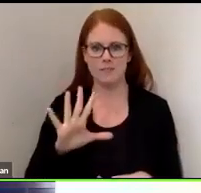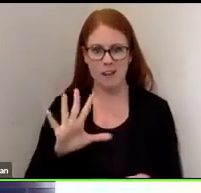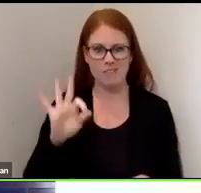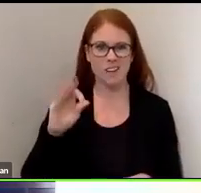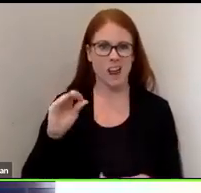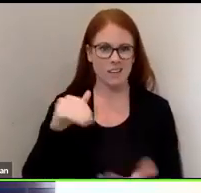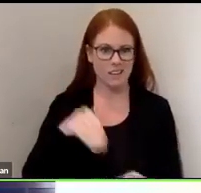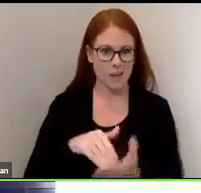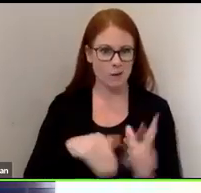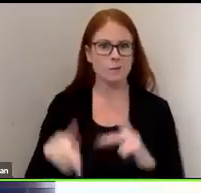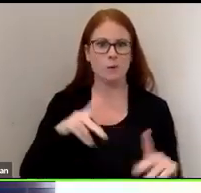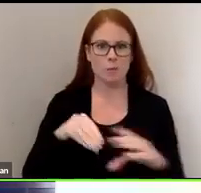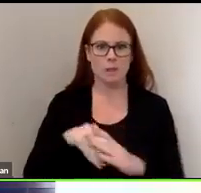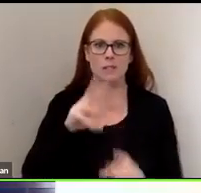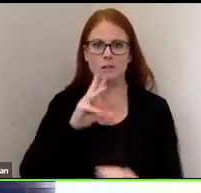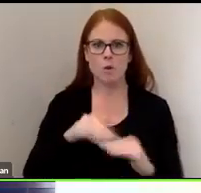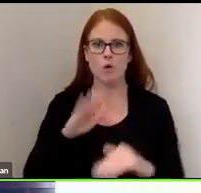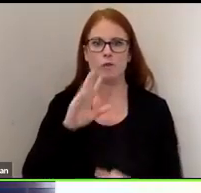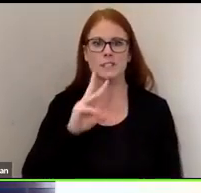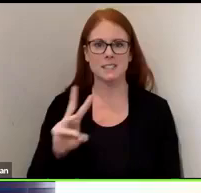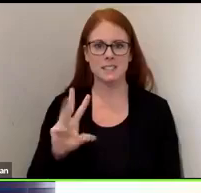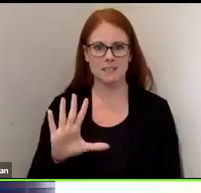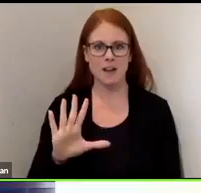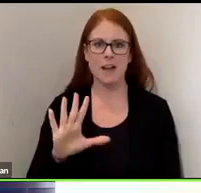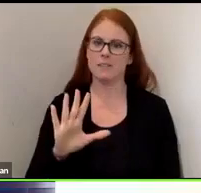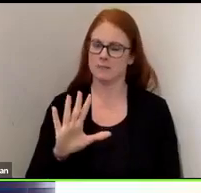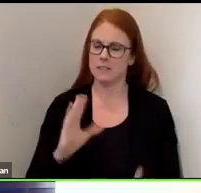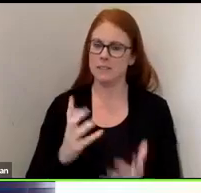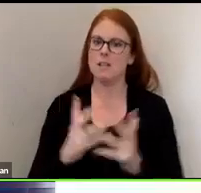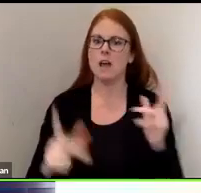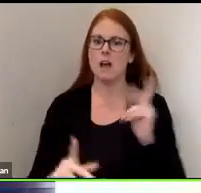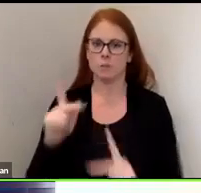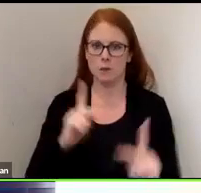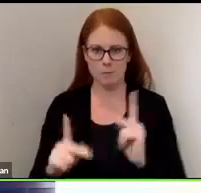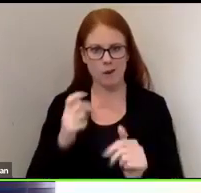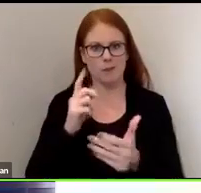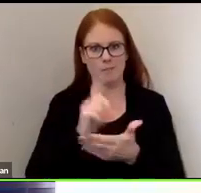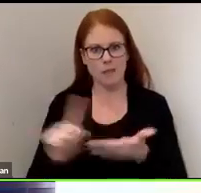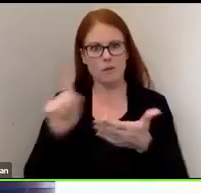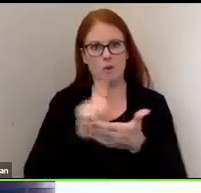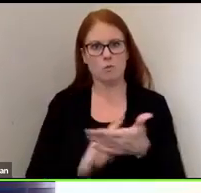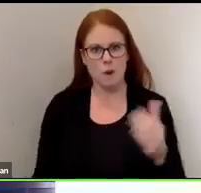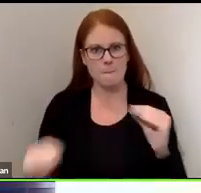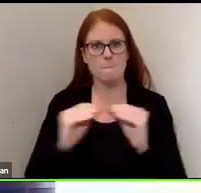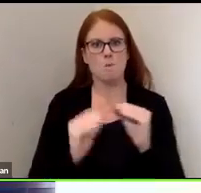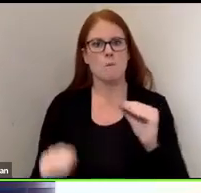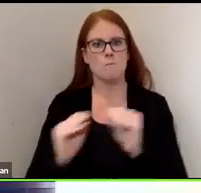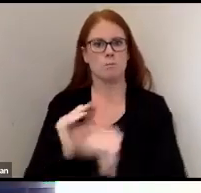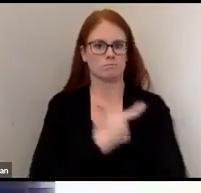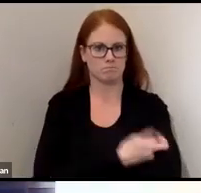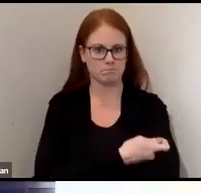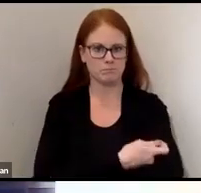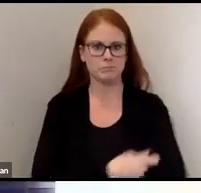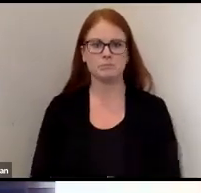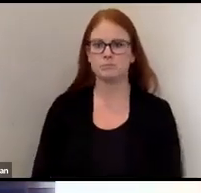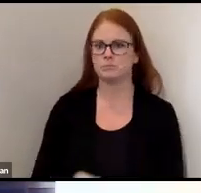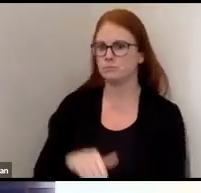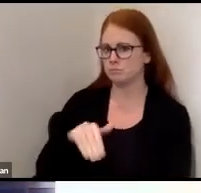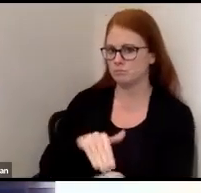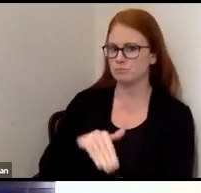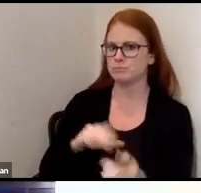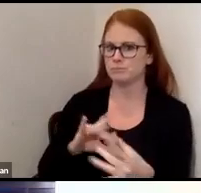very large phase to and tier to get through, but every week we're getting a little further through it. And I do want